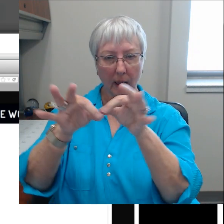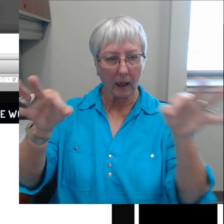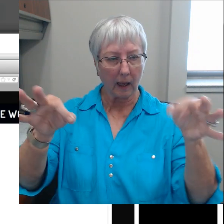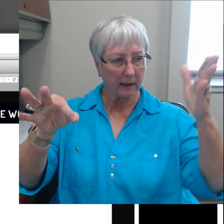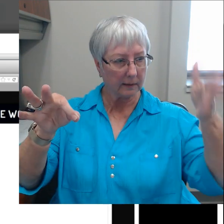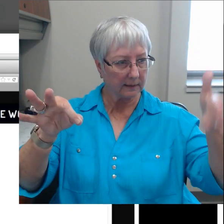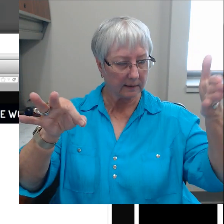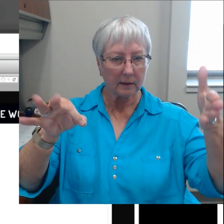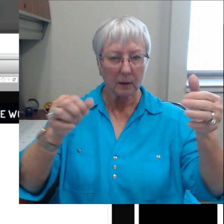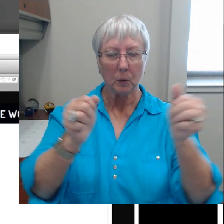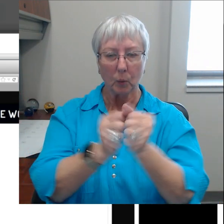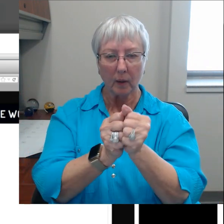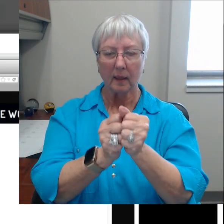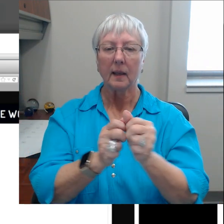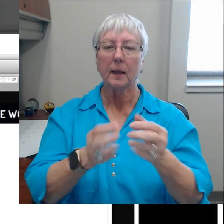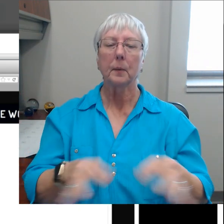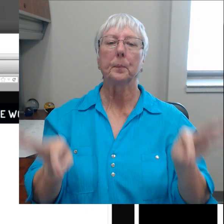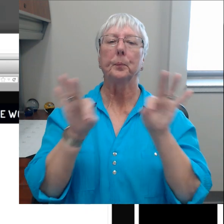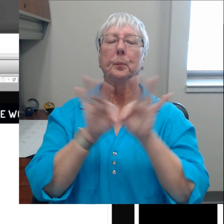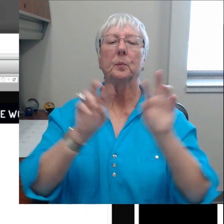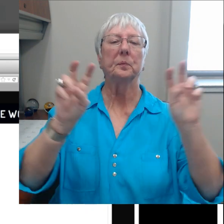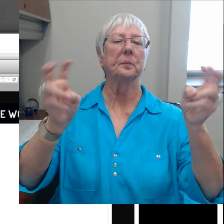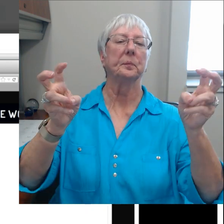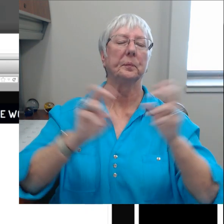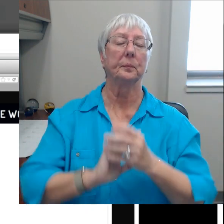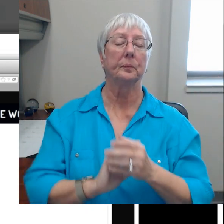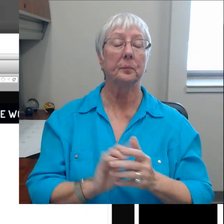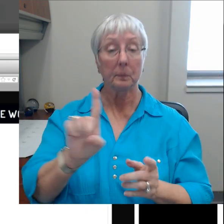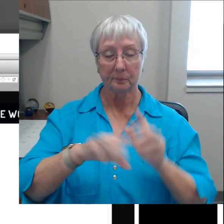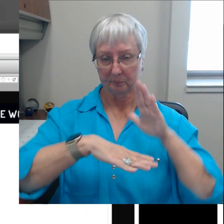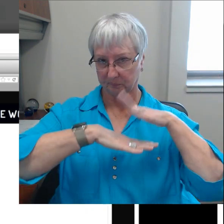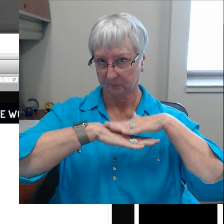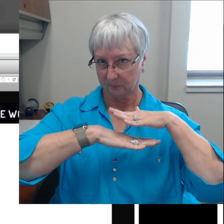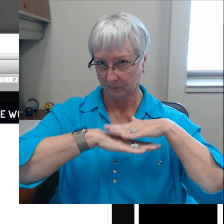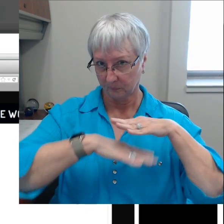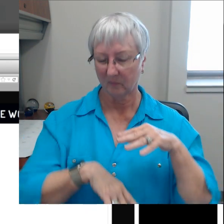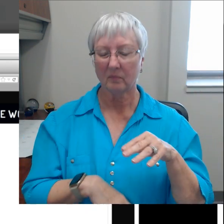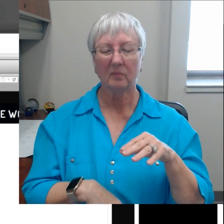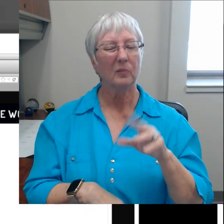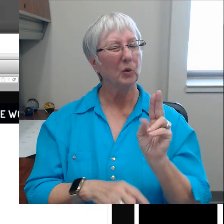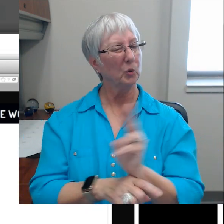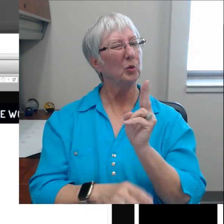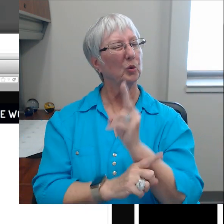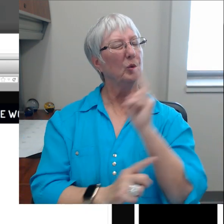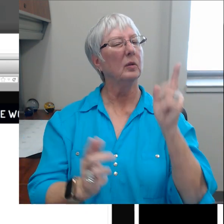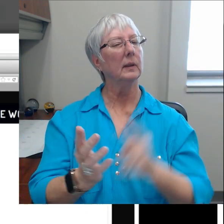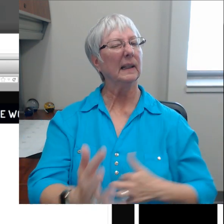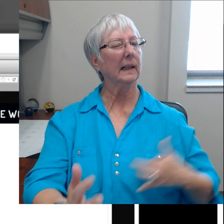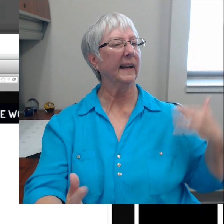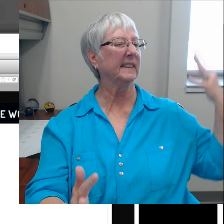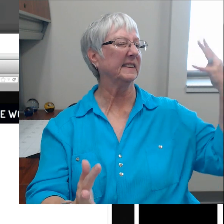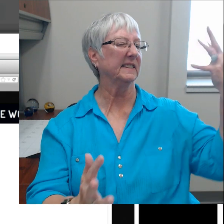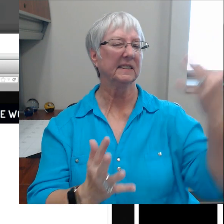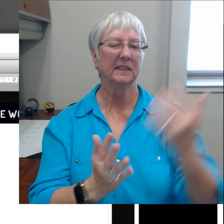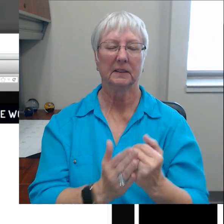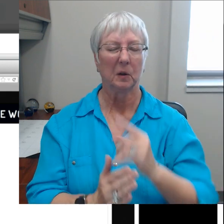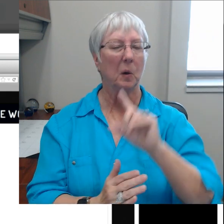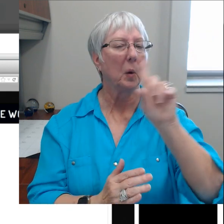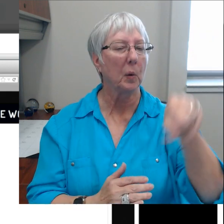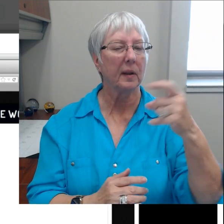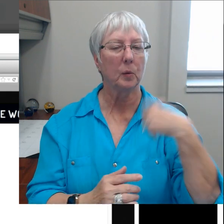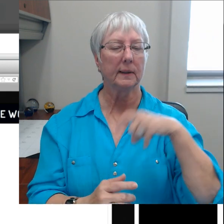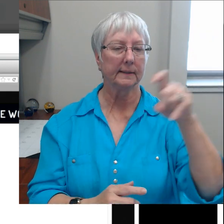bit of markup and some media queries. A word of warning though, this is something to use sparingly and only when necessary. If you did this for